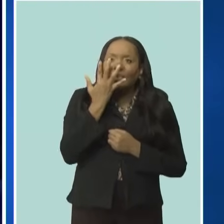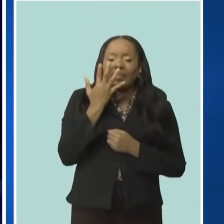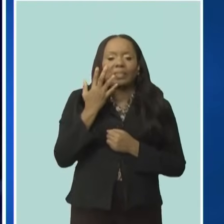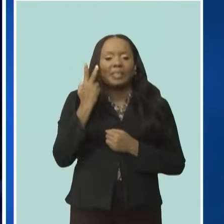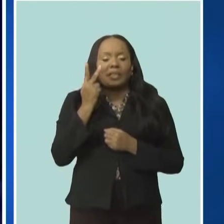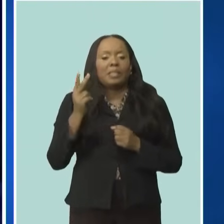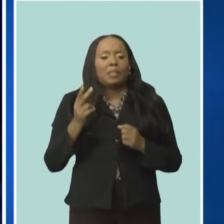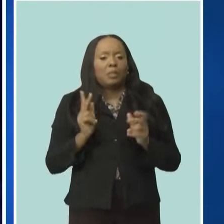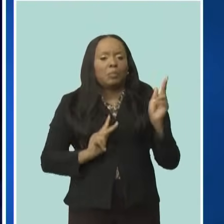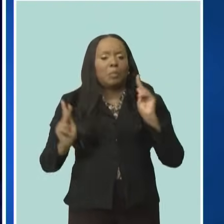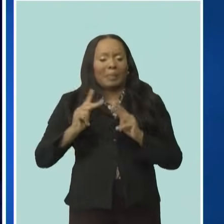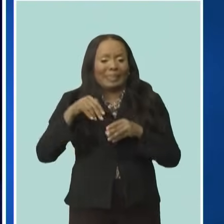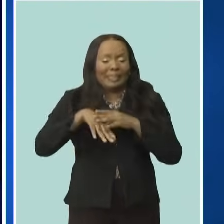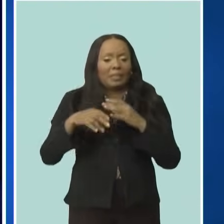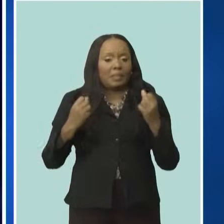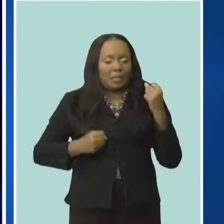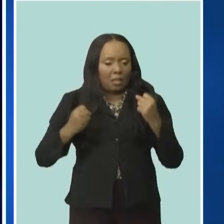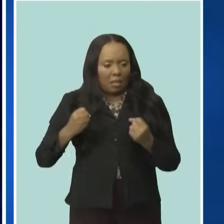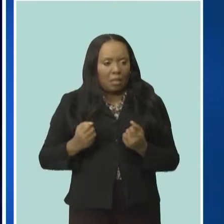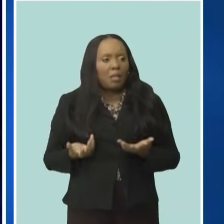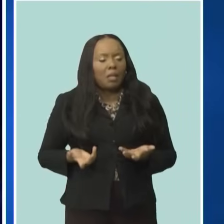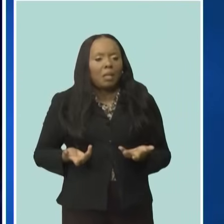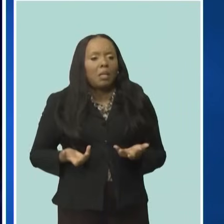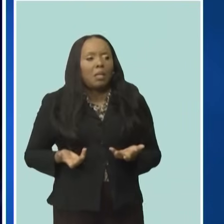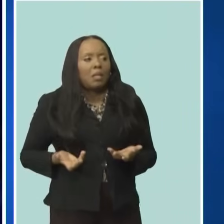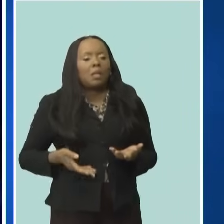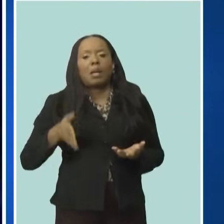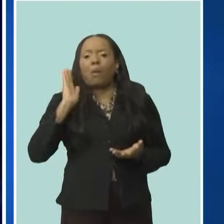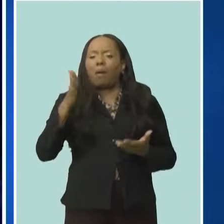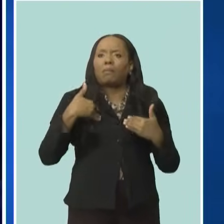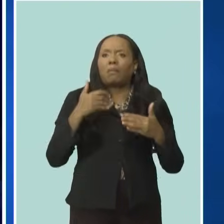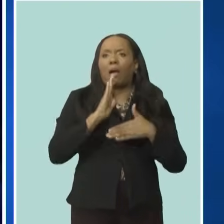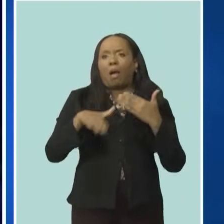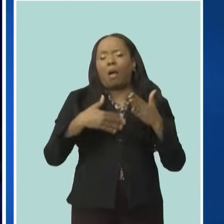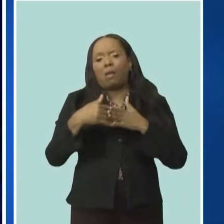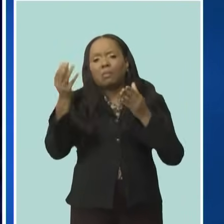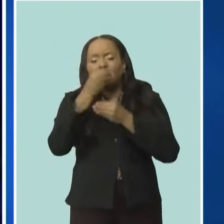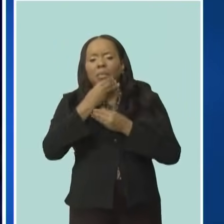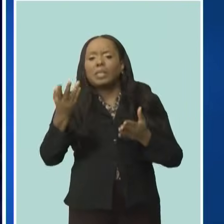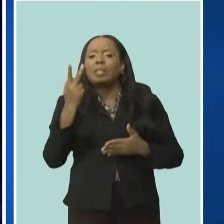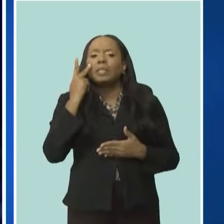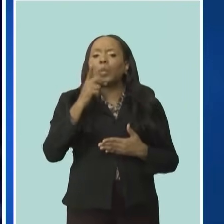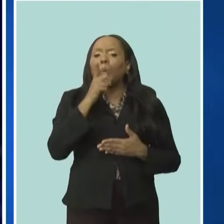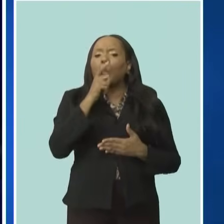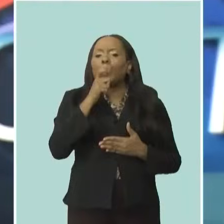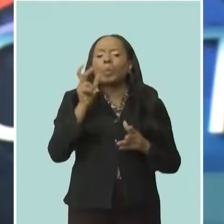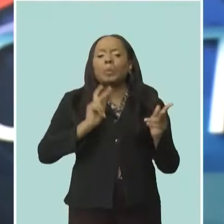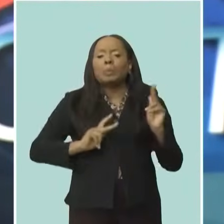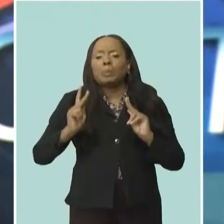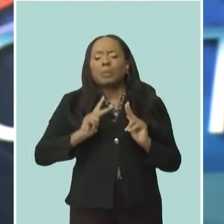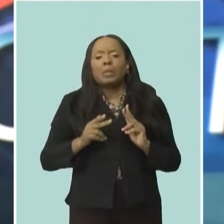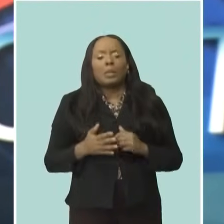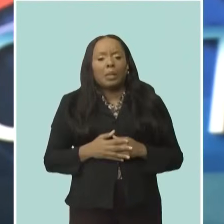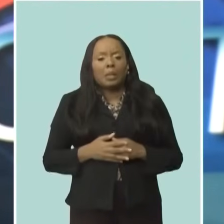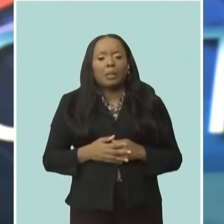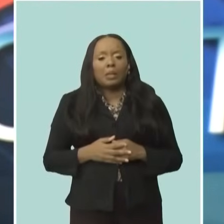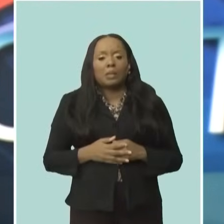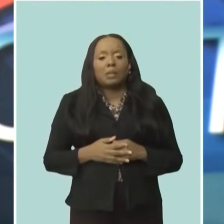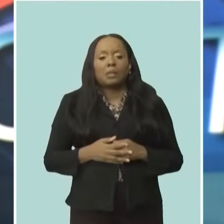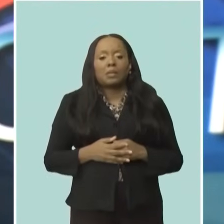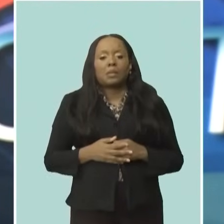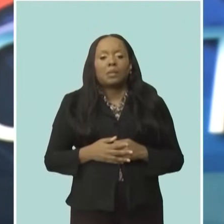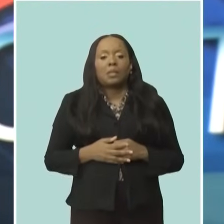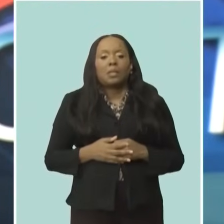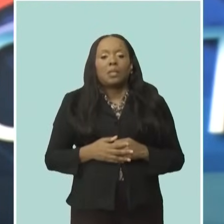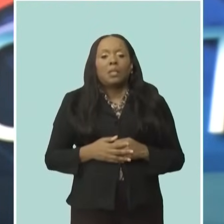car, so that when you check back, you'll have the data to determine specifically who these people are. Several people are